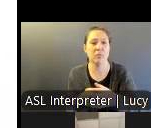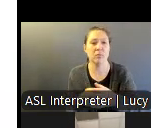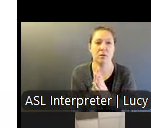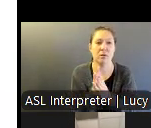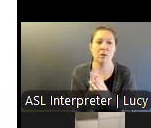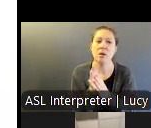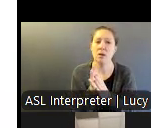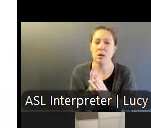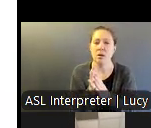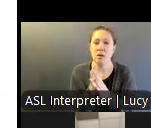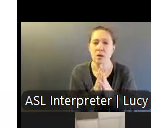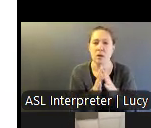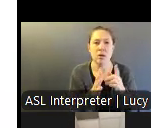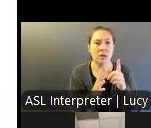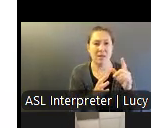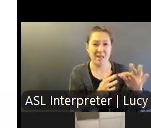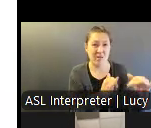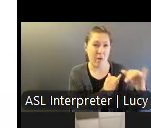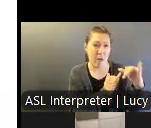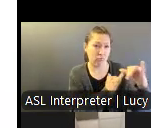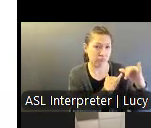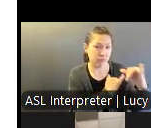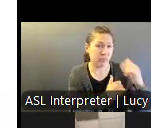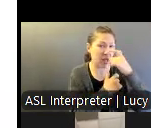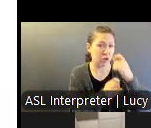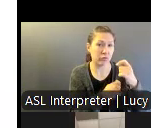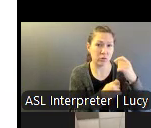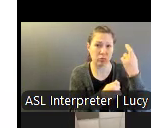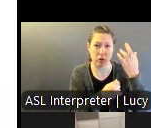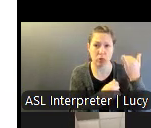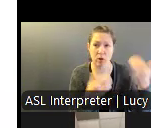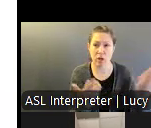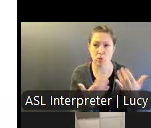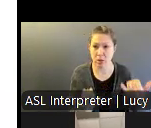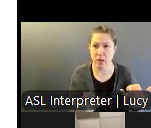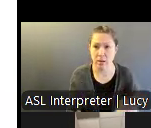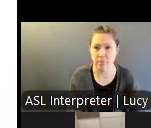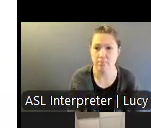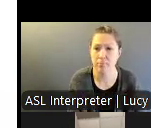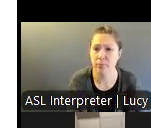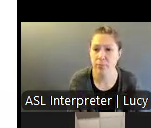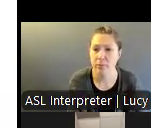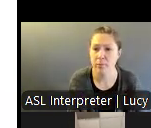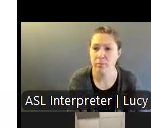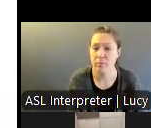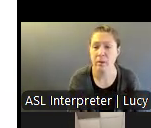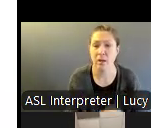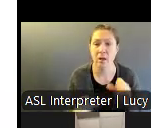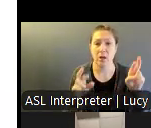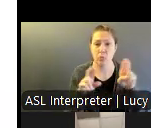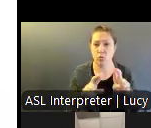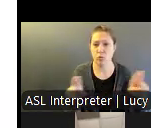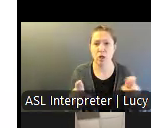had that affinity or that interest of bringing you here today around data too. So I would say get ready. And I think shortly you'll